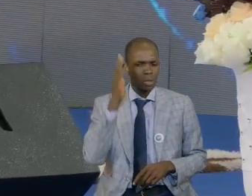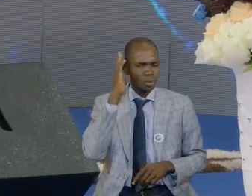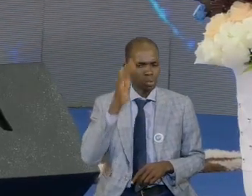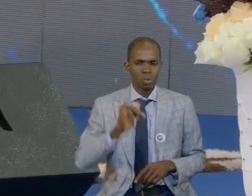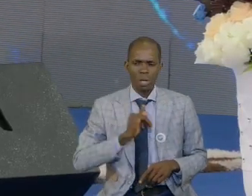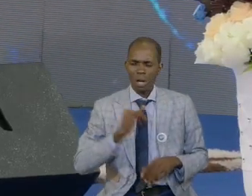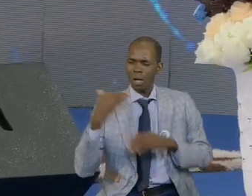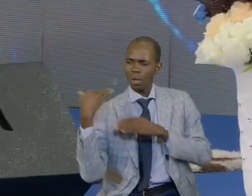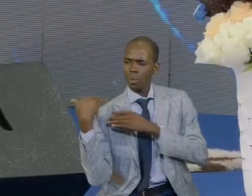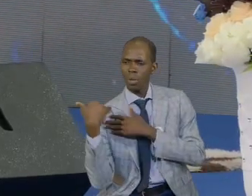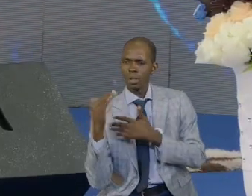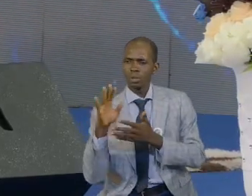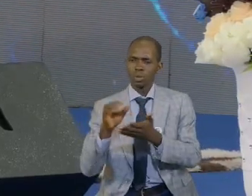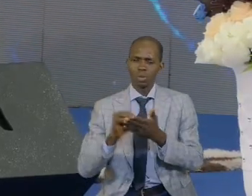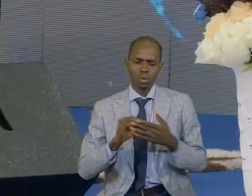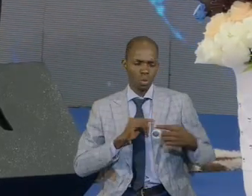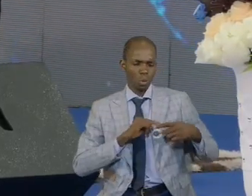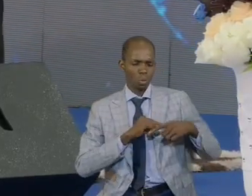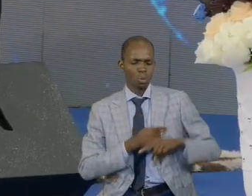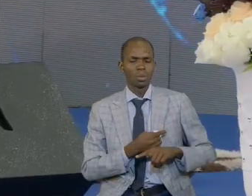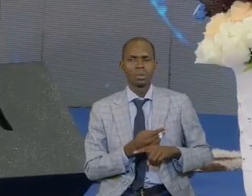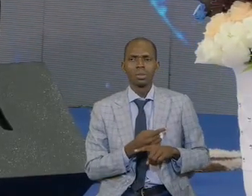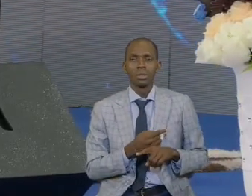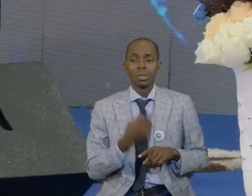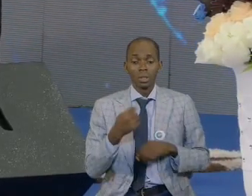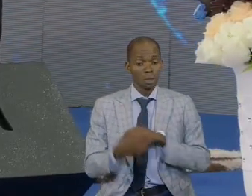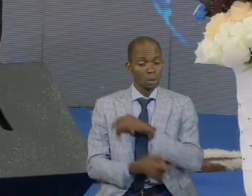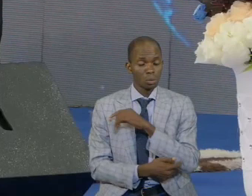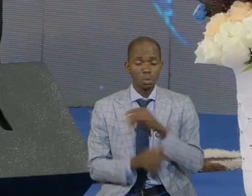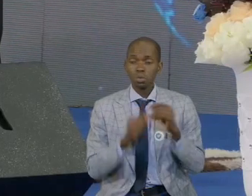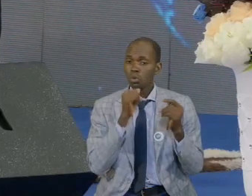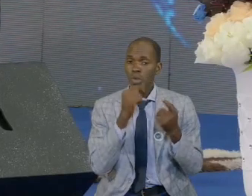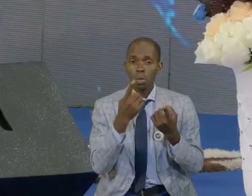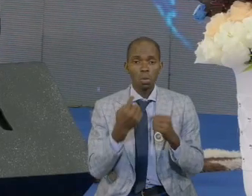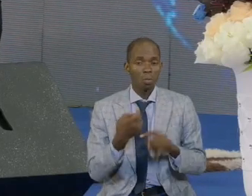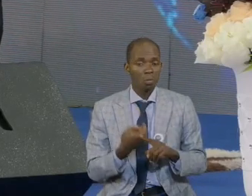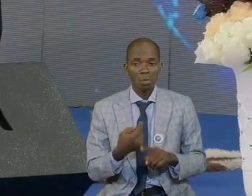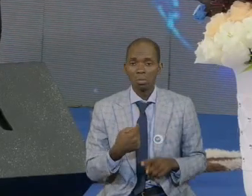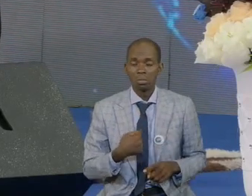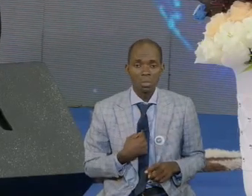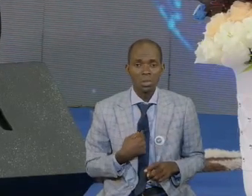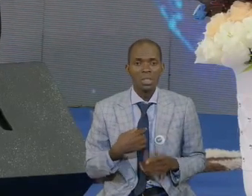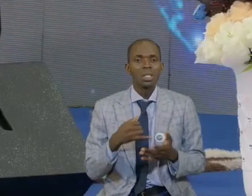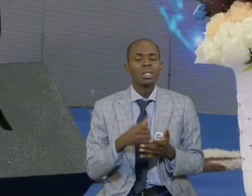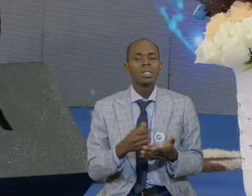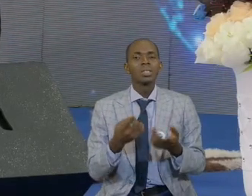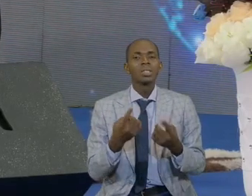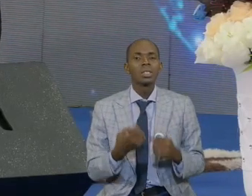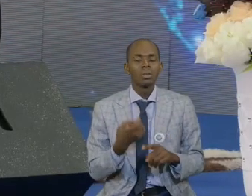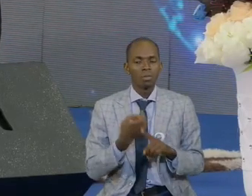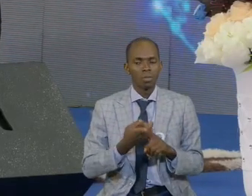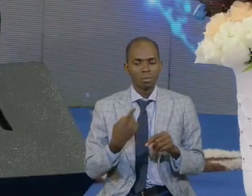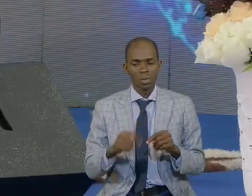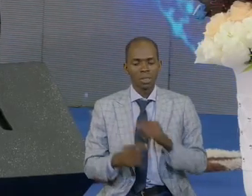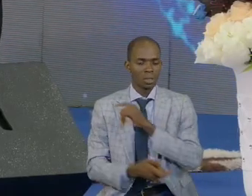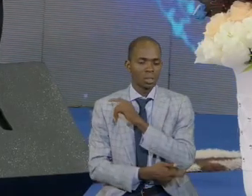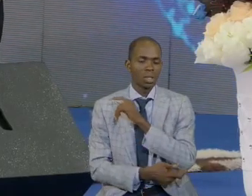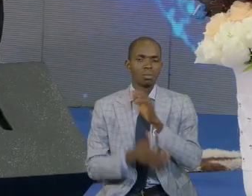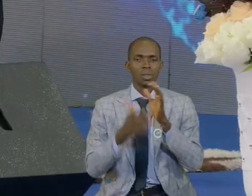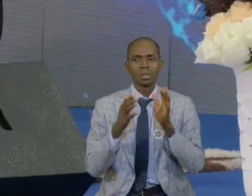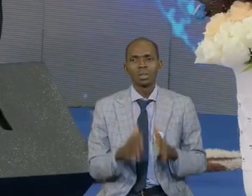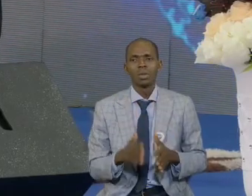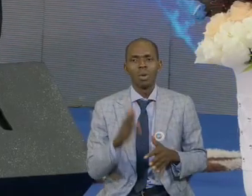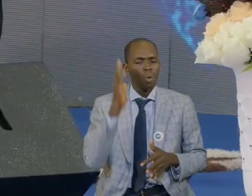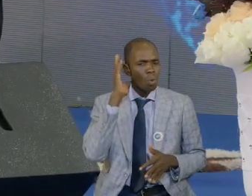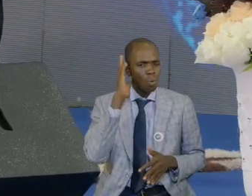guilt? The temptation didn't come from me. It came from the tempter. Why should I